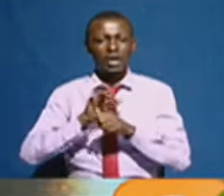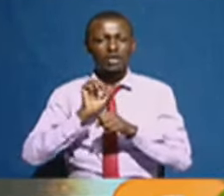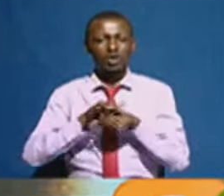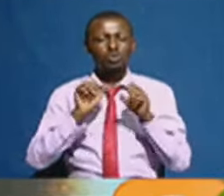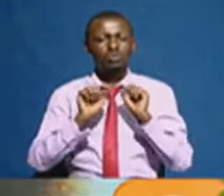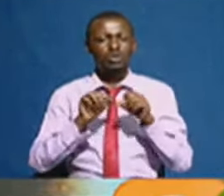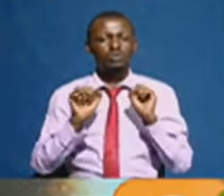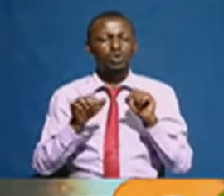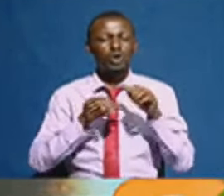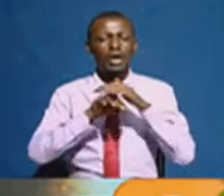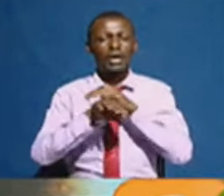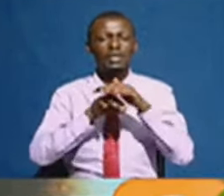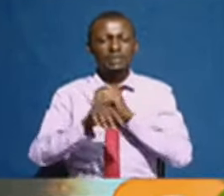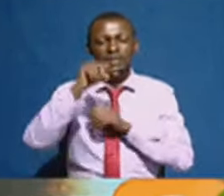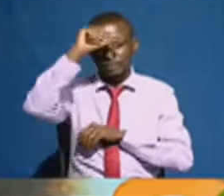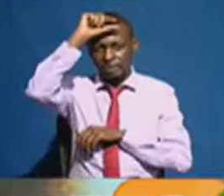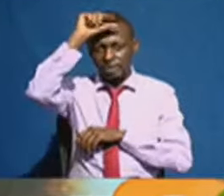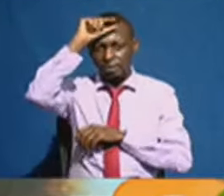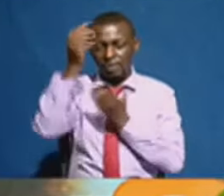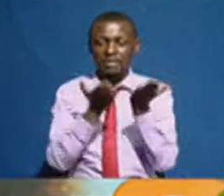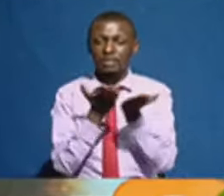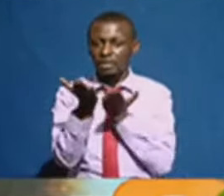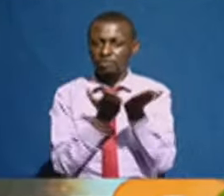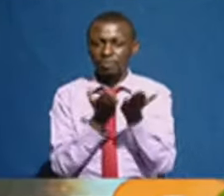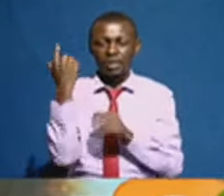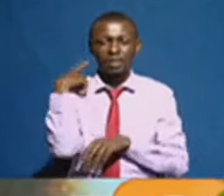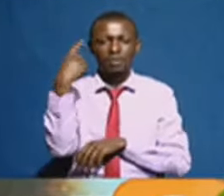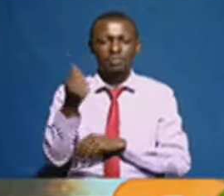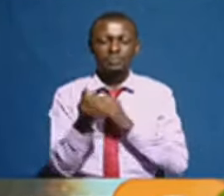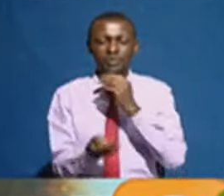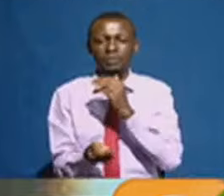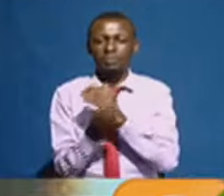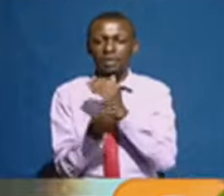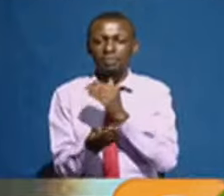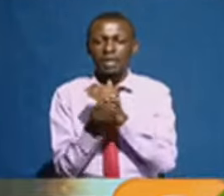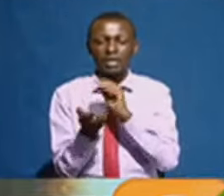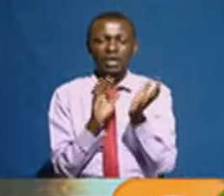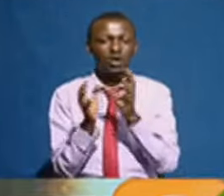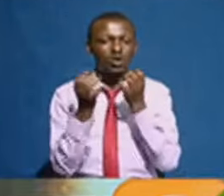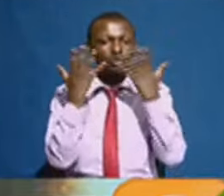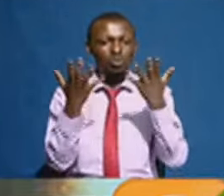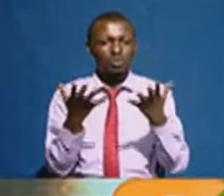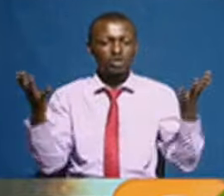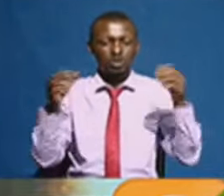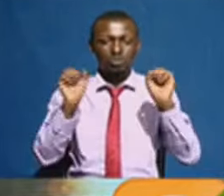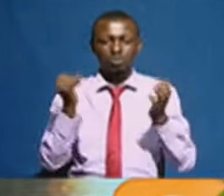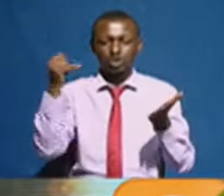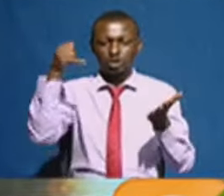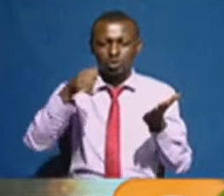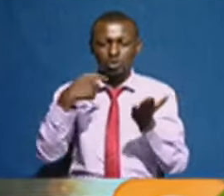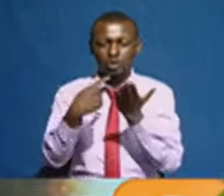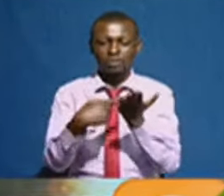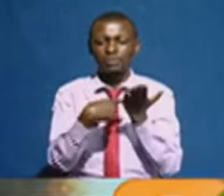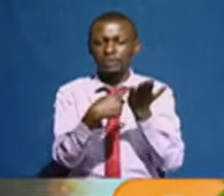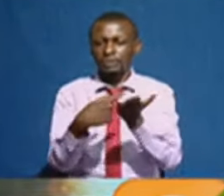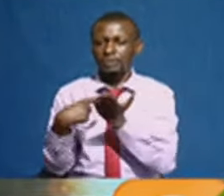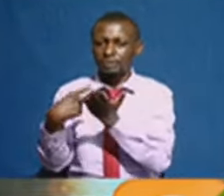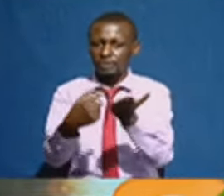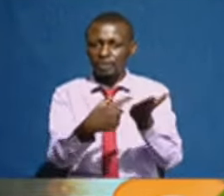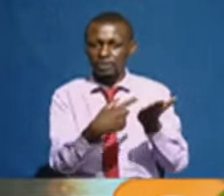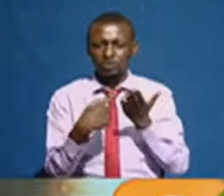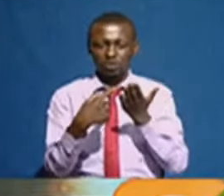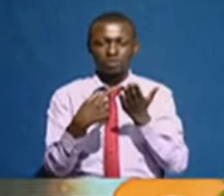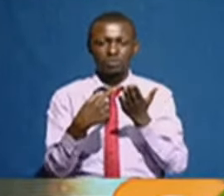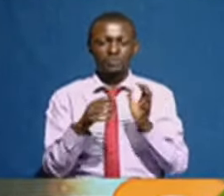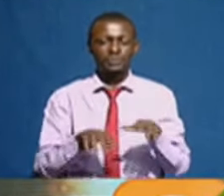government services. That the recently released bribery catalogue will form part of the deliberations. If you